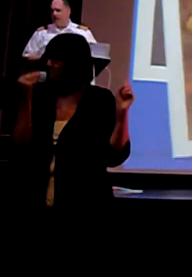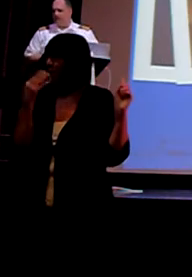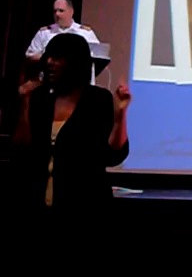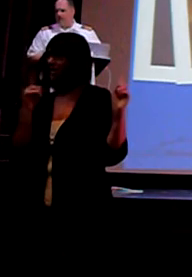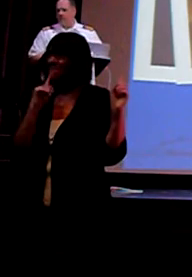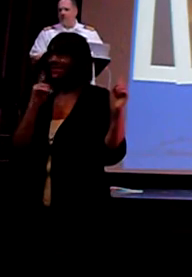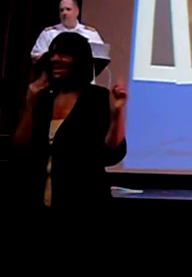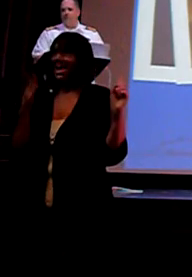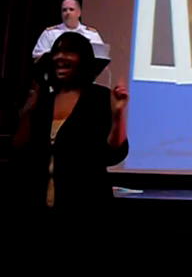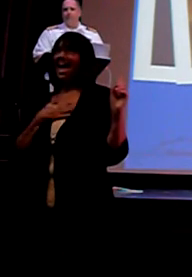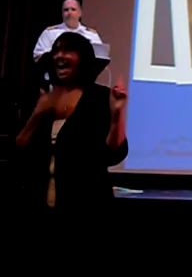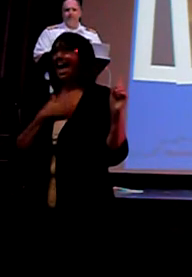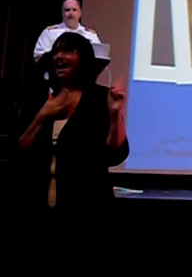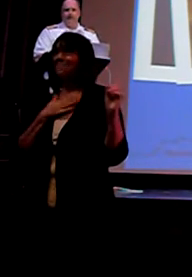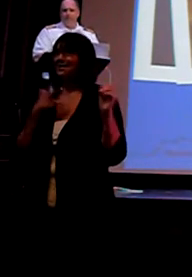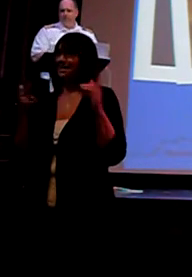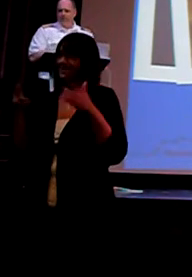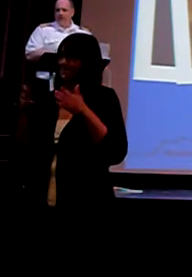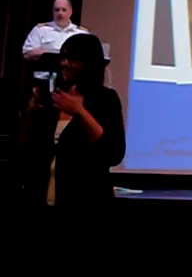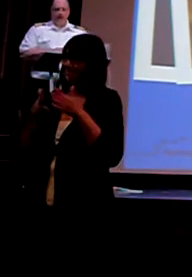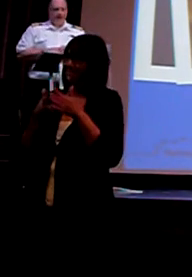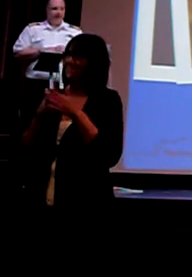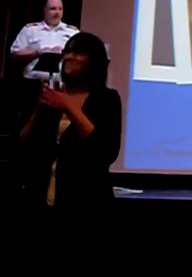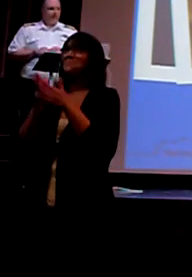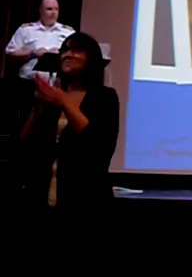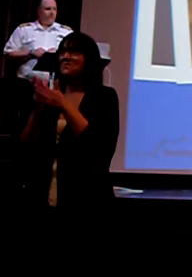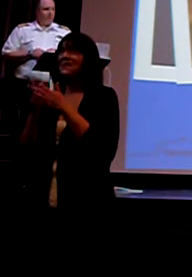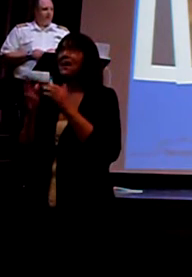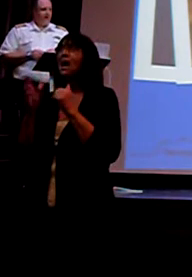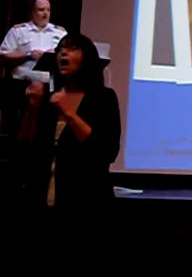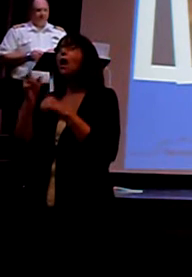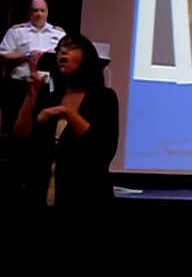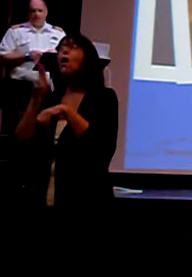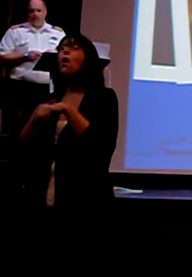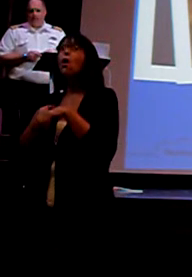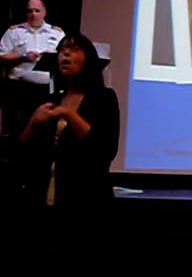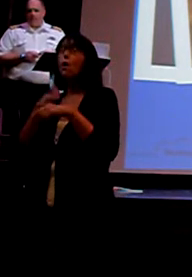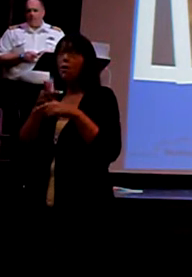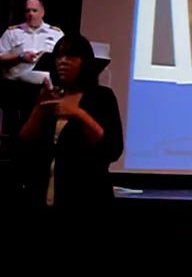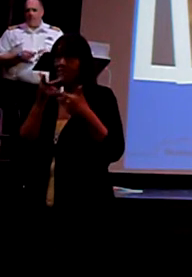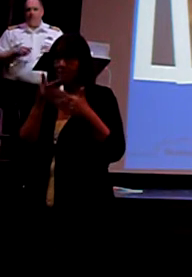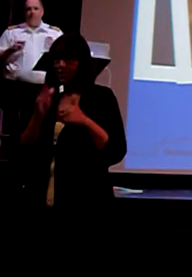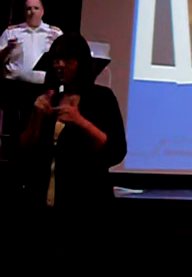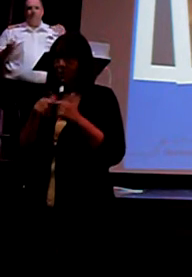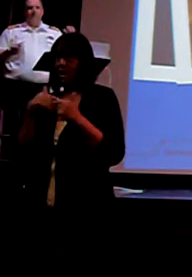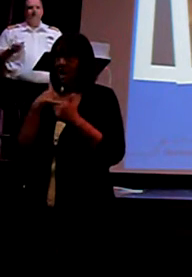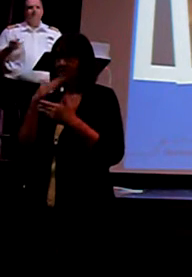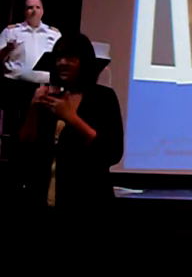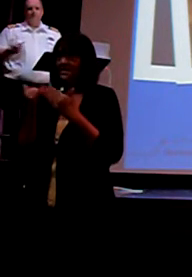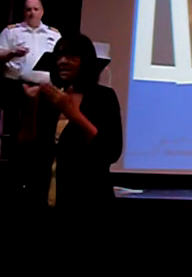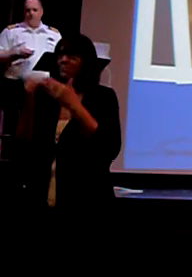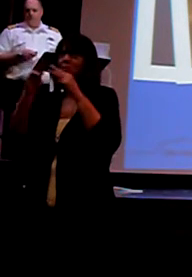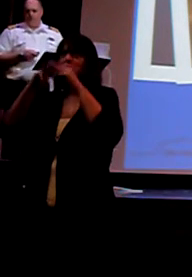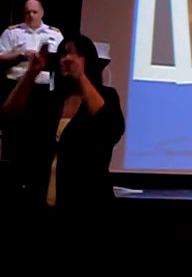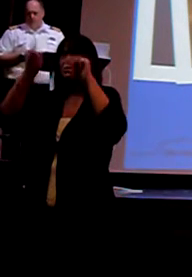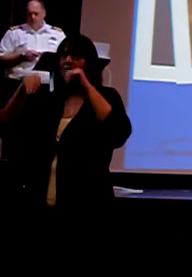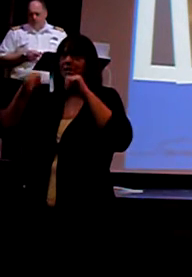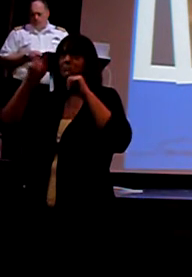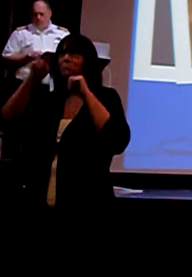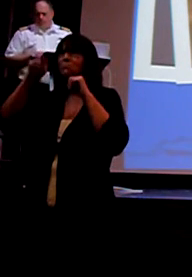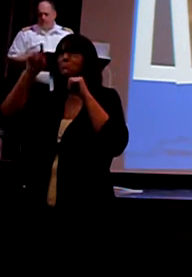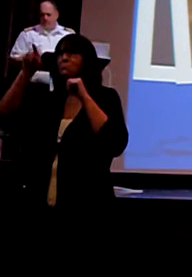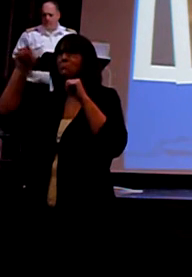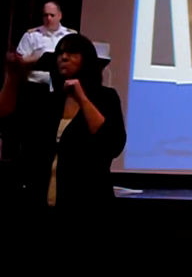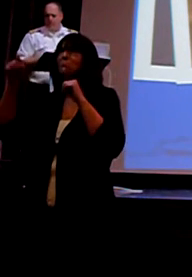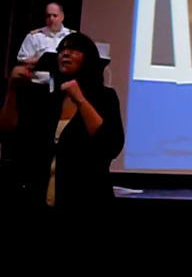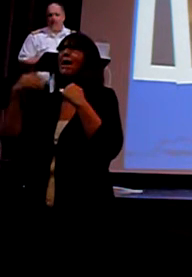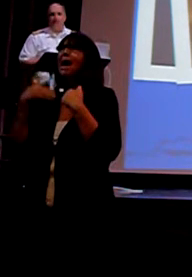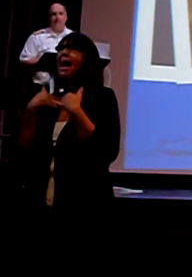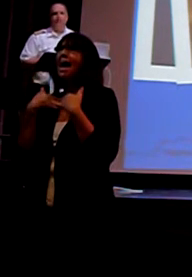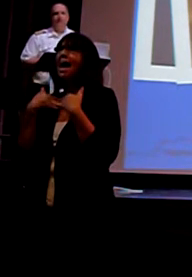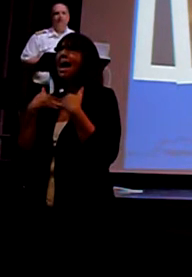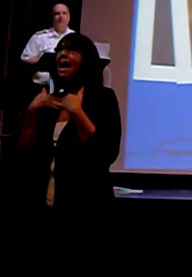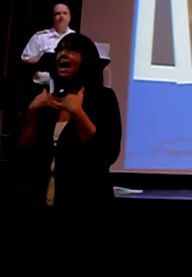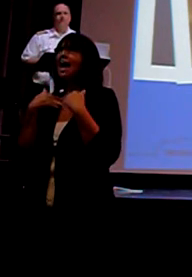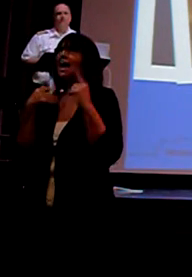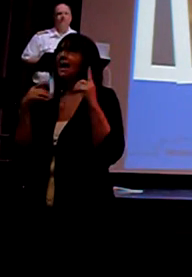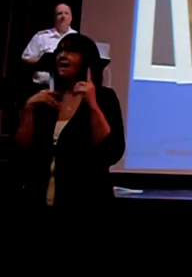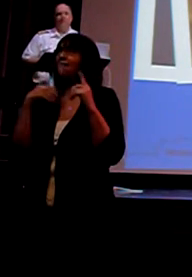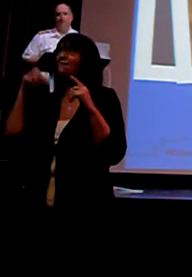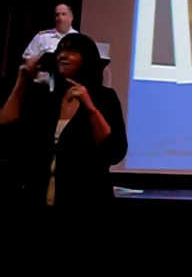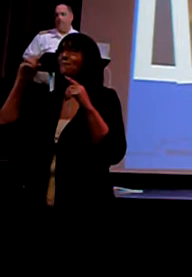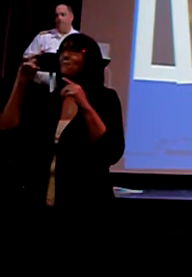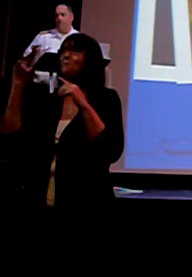Very happy to get the ship in there. Then, of course, we have some of the museums there. It's an old fighter